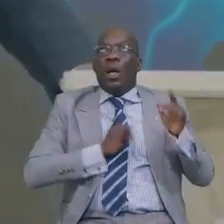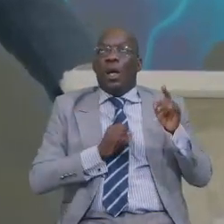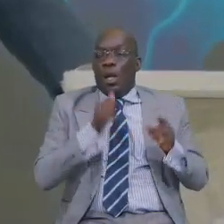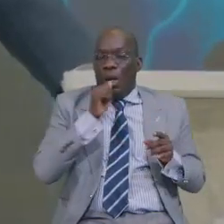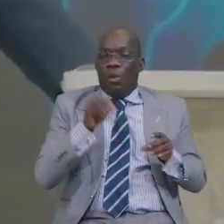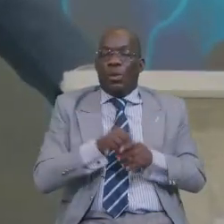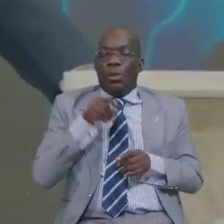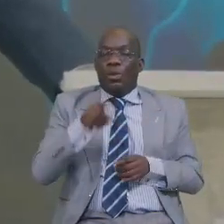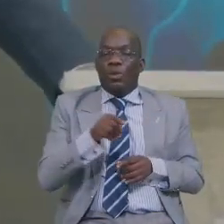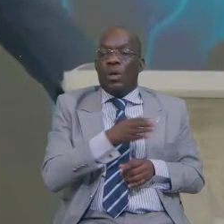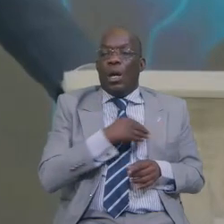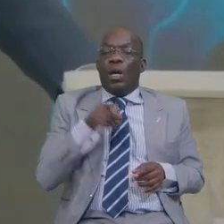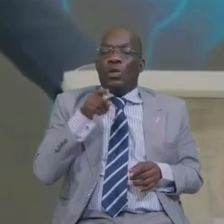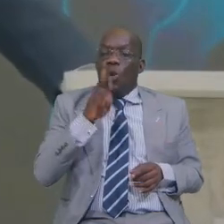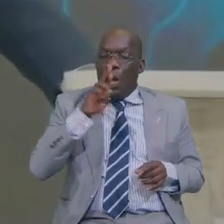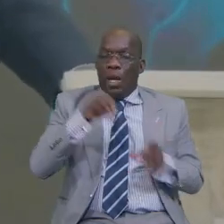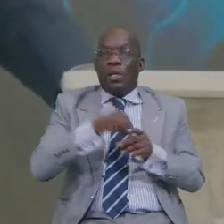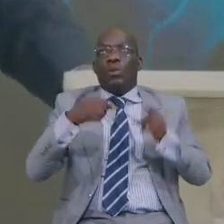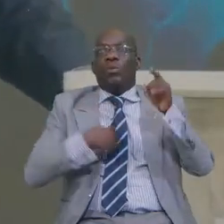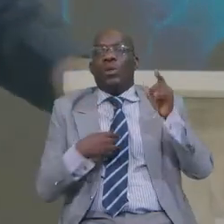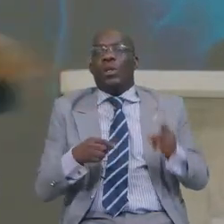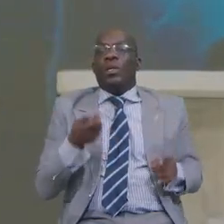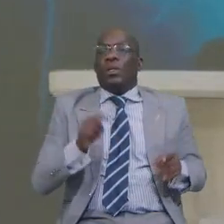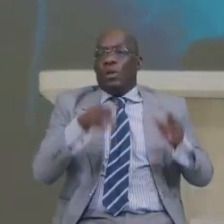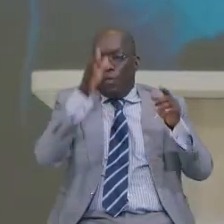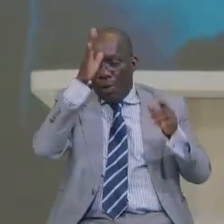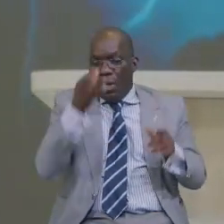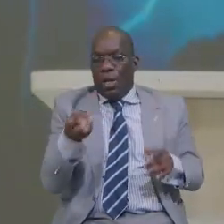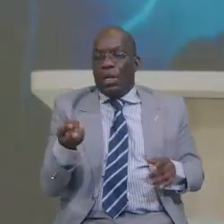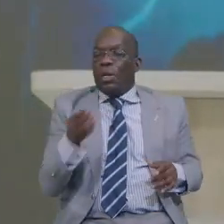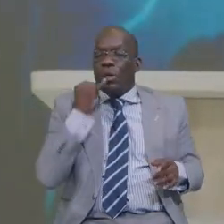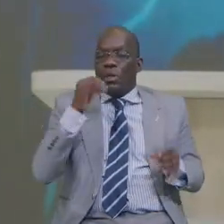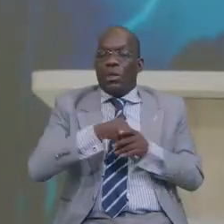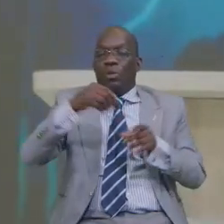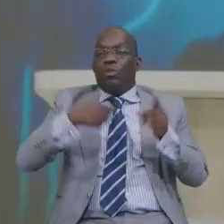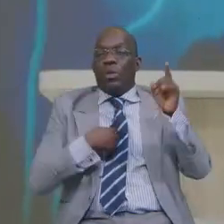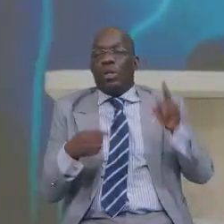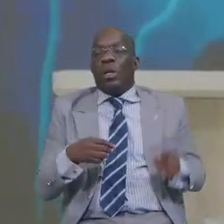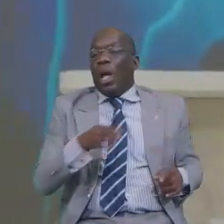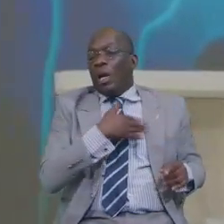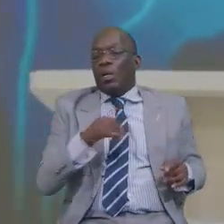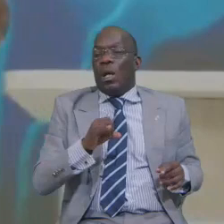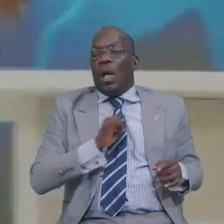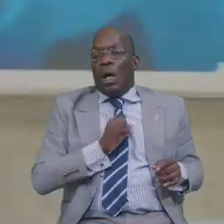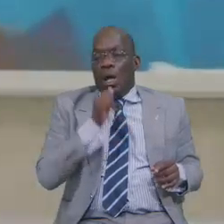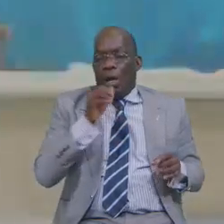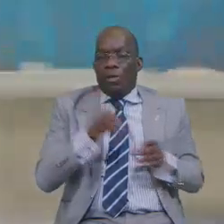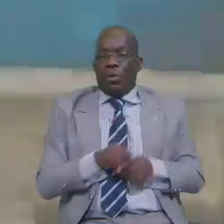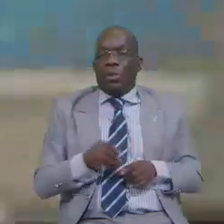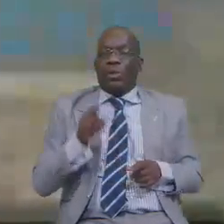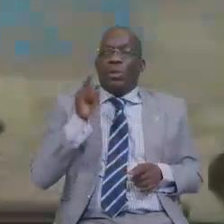As the Father was in me, so am I in you. Because I believe that, and the word of